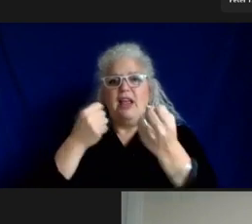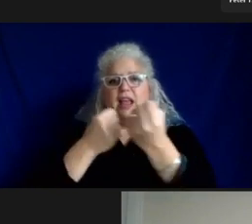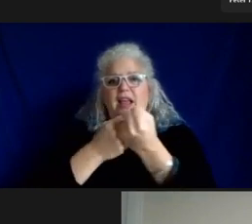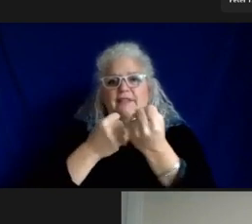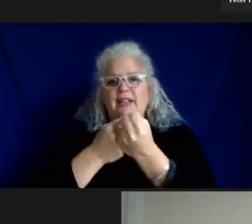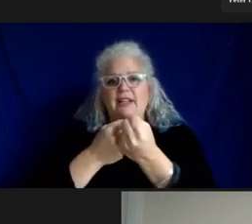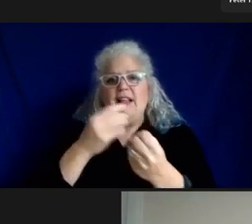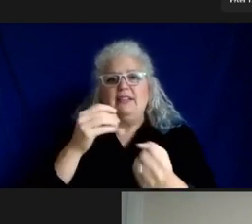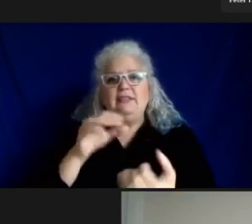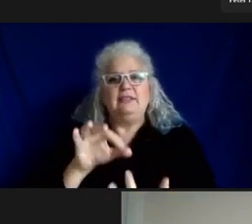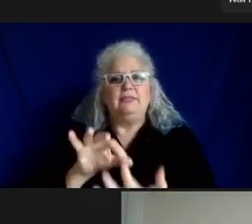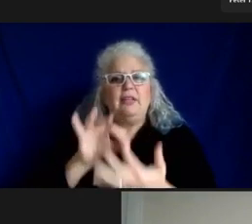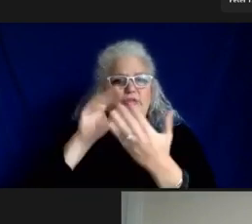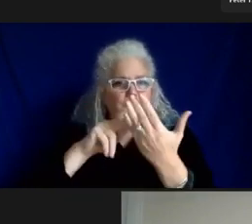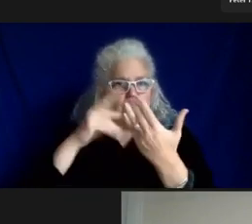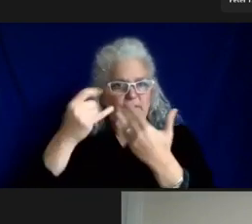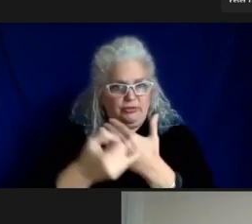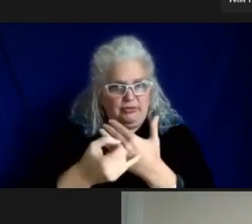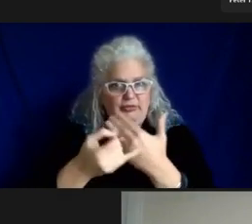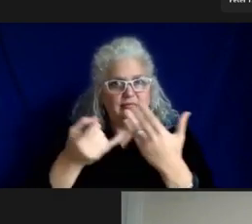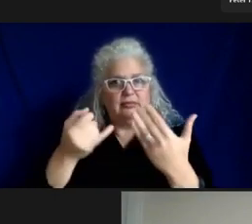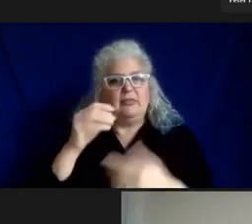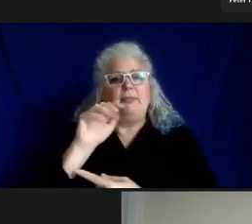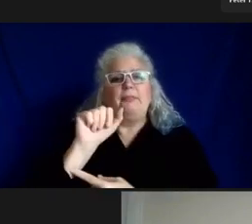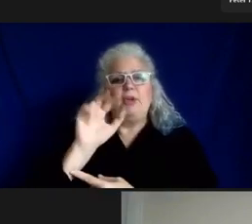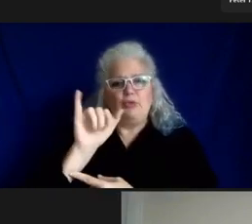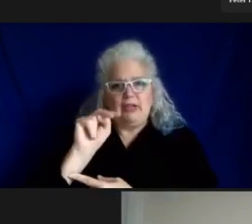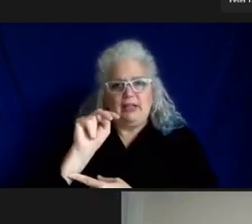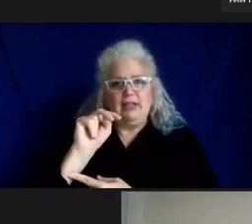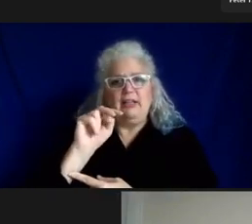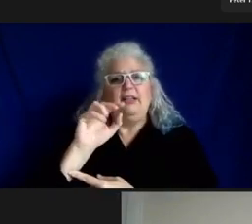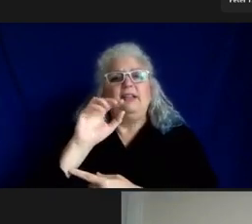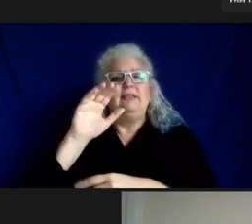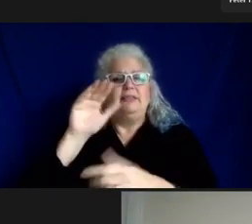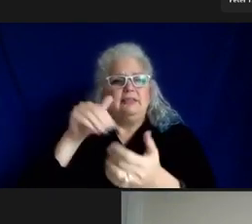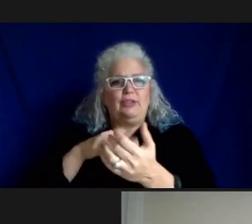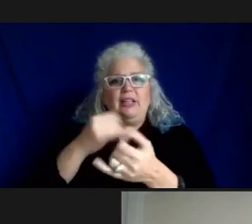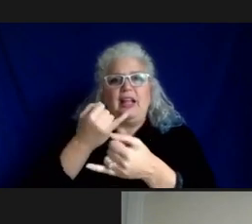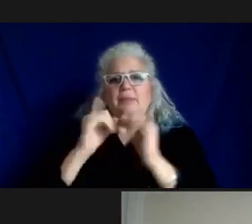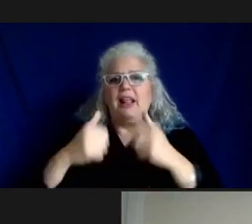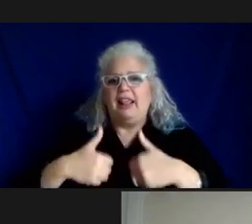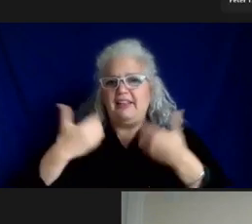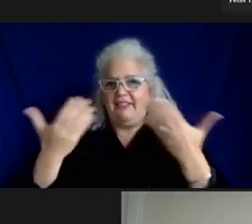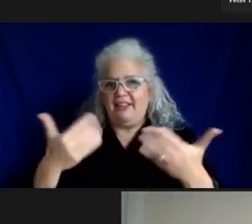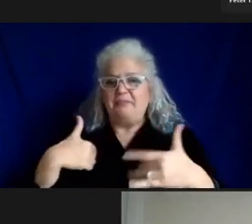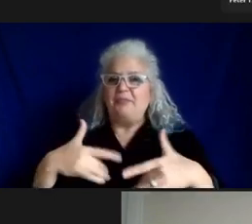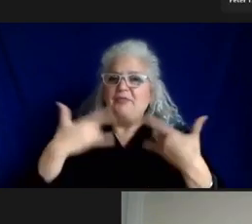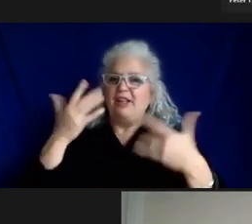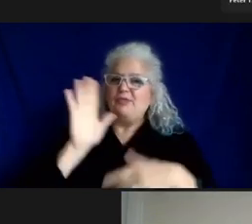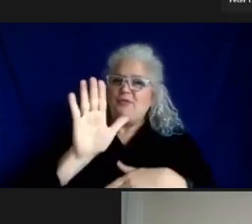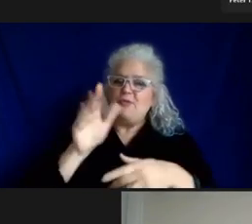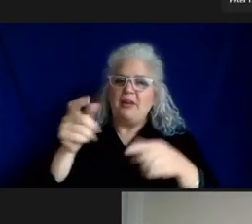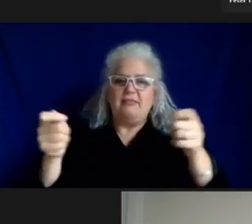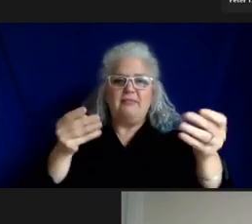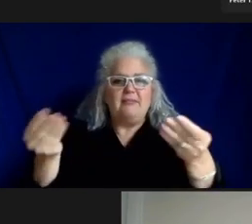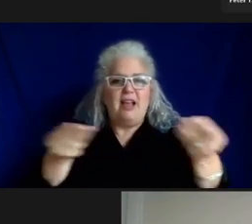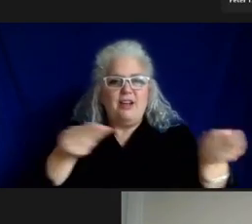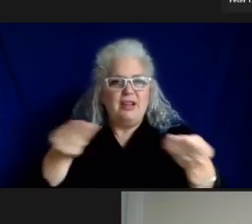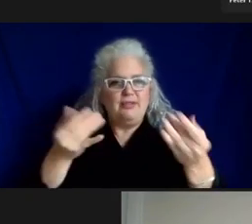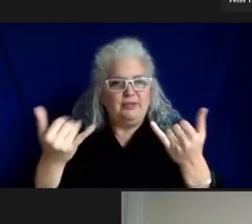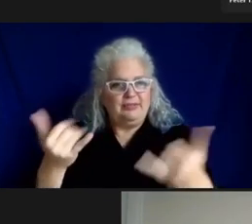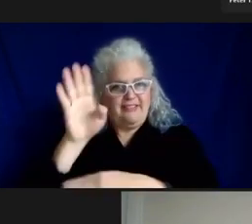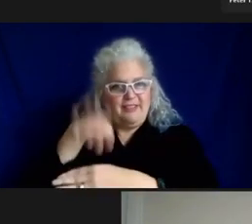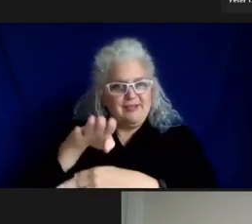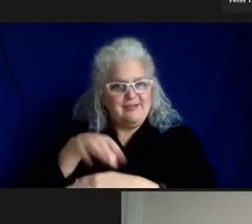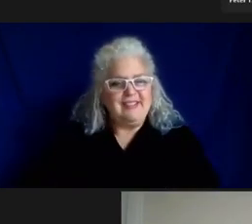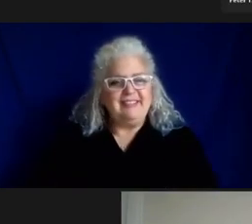Living, and it's my pleasure to be your moderator this afternoon. I want to honor